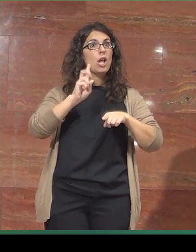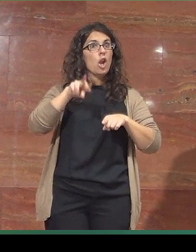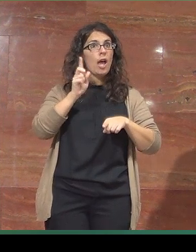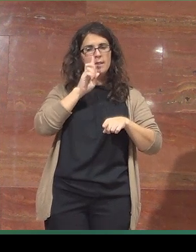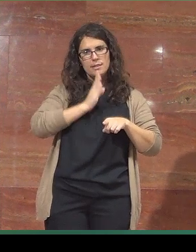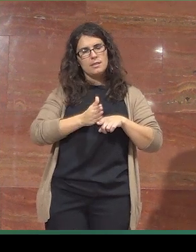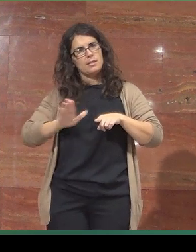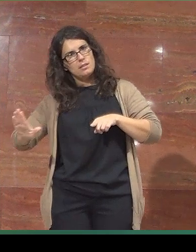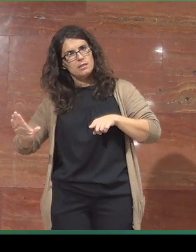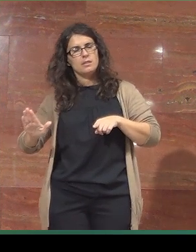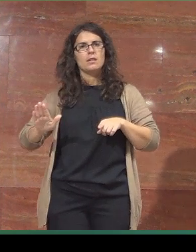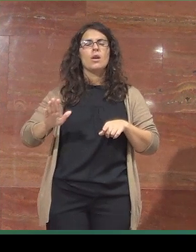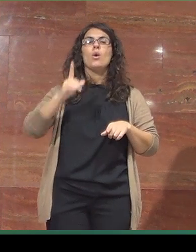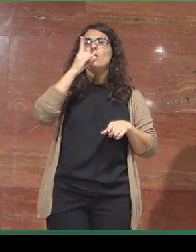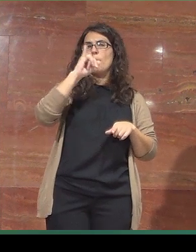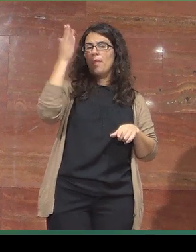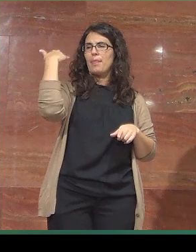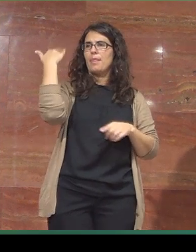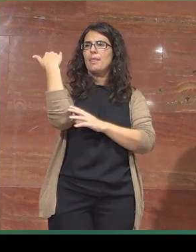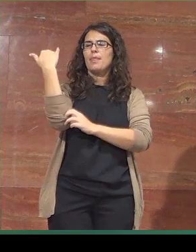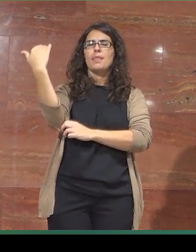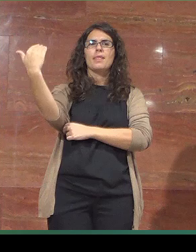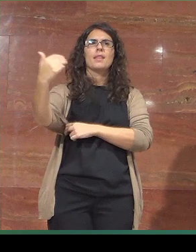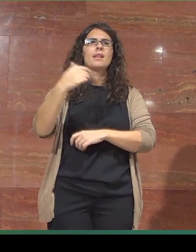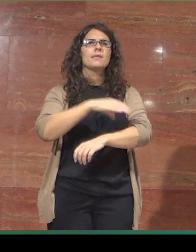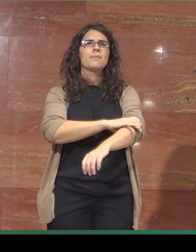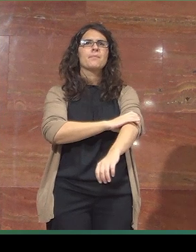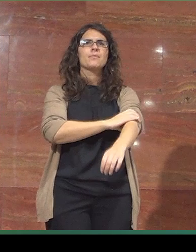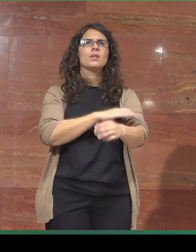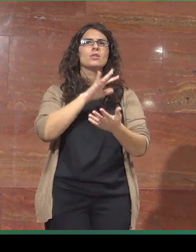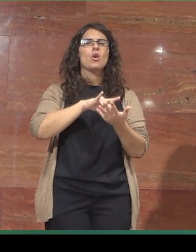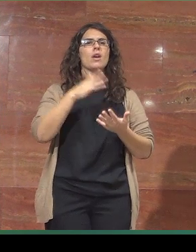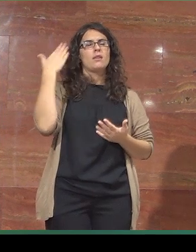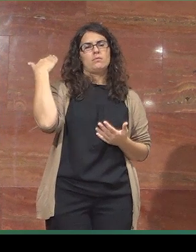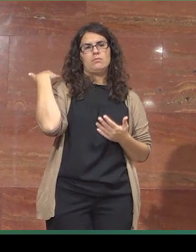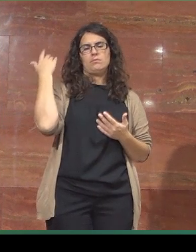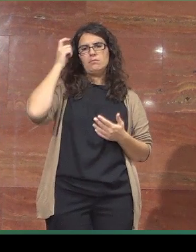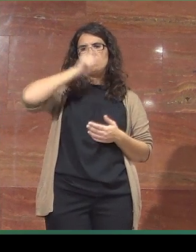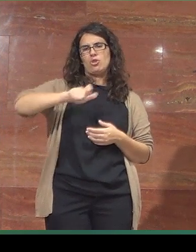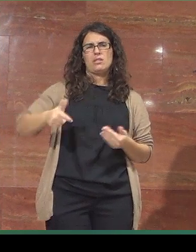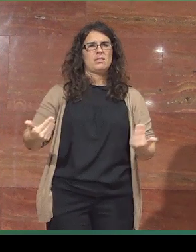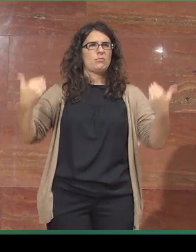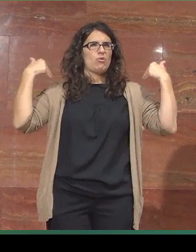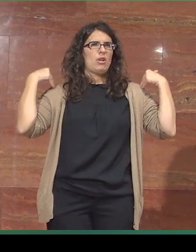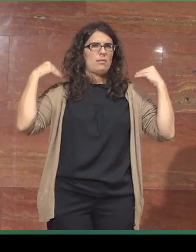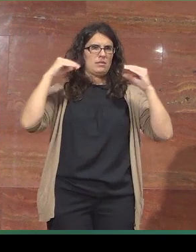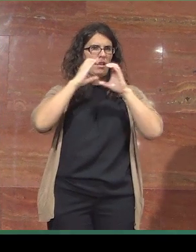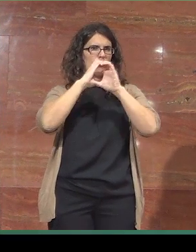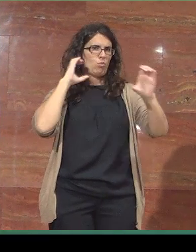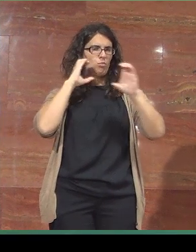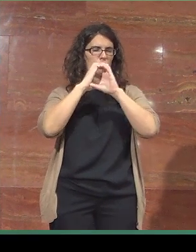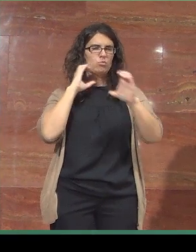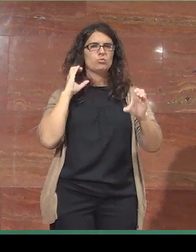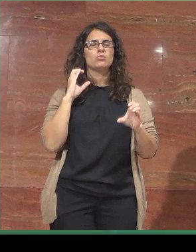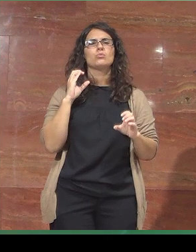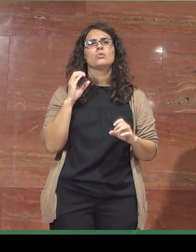said, well, we have these buses, but there are no wheelchair users getting on the bus. So we said, well, how have you told people